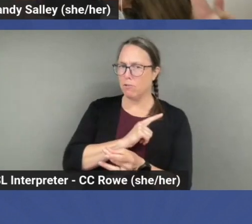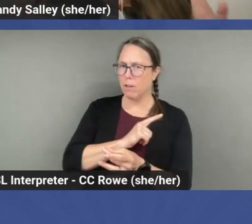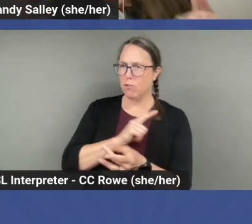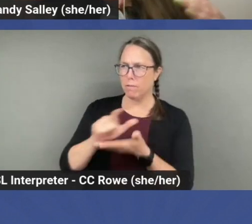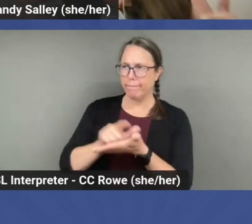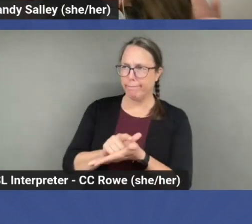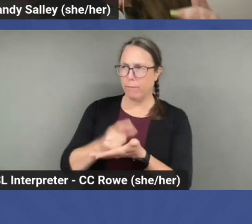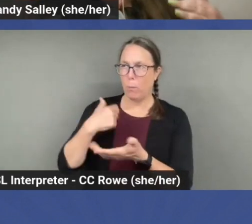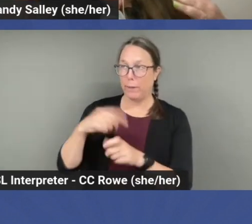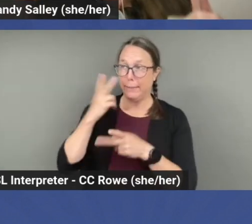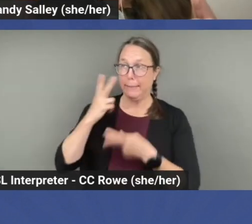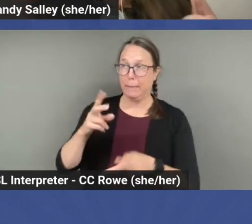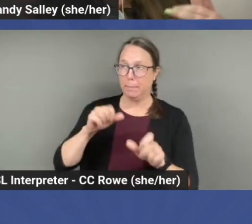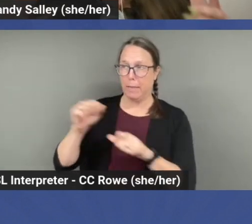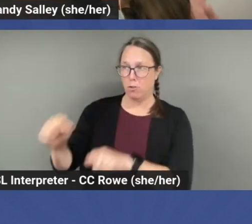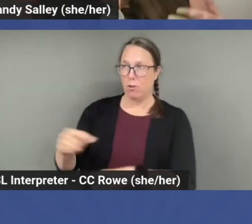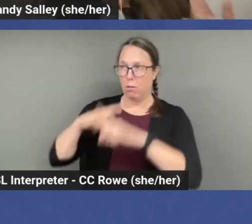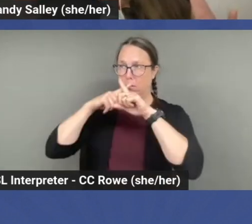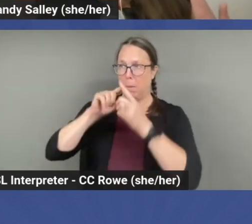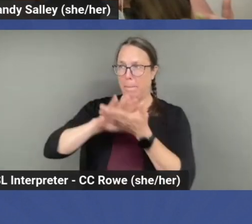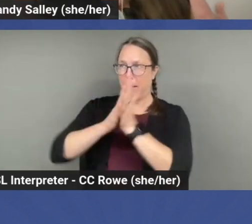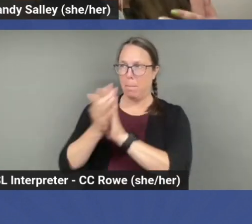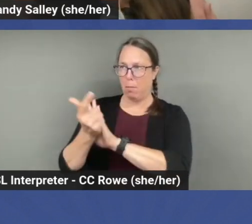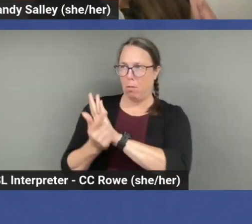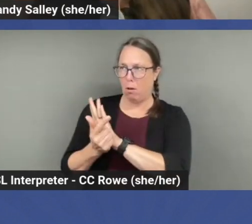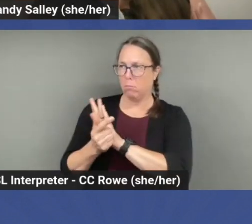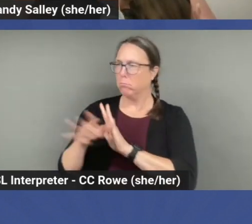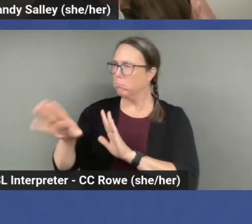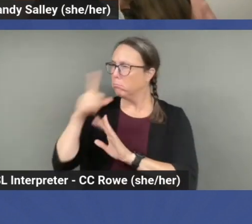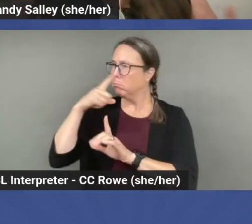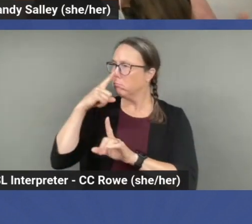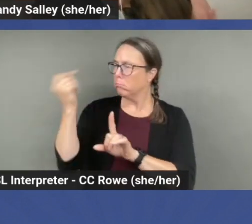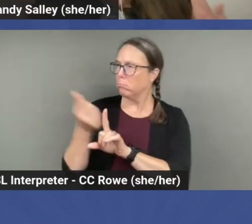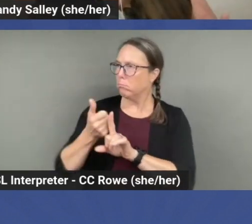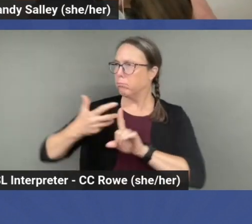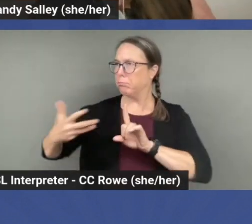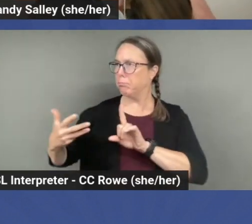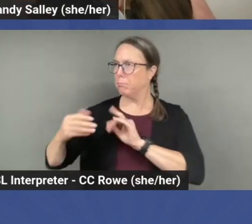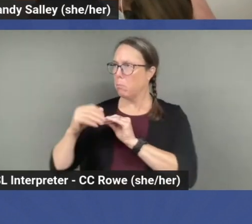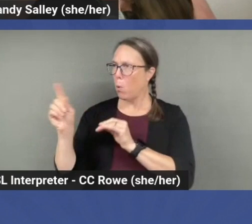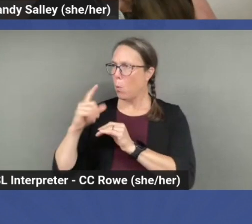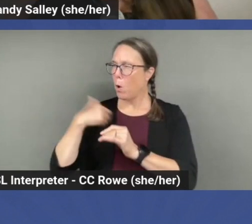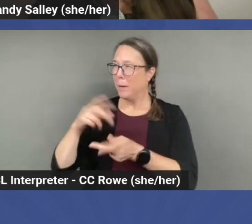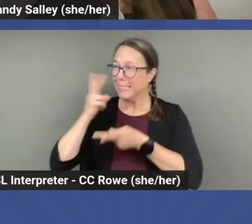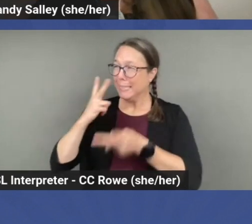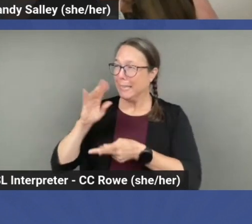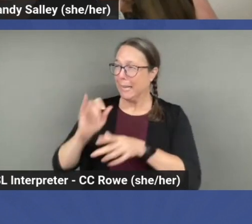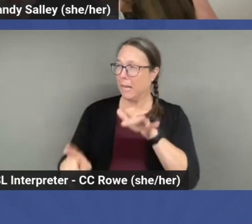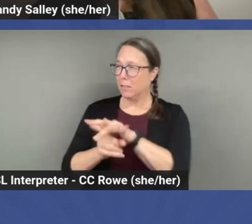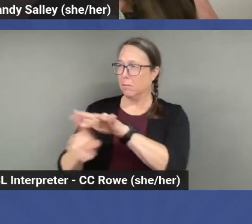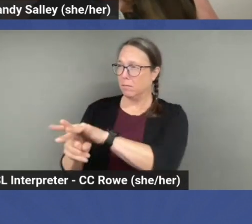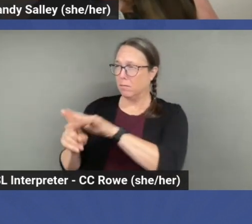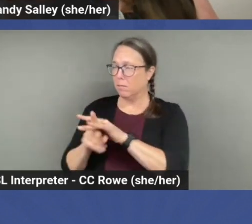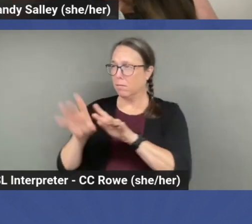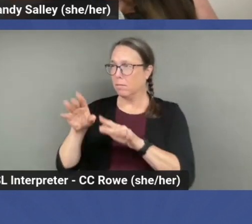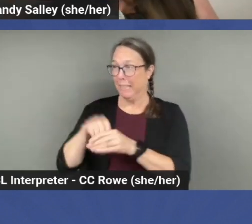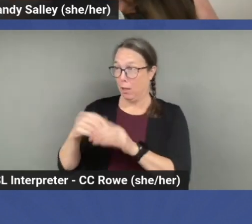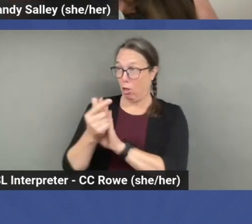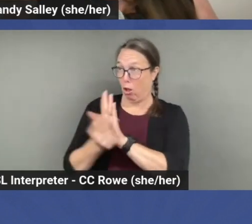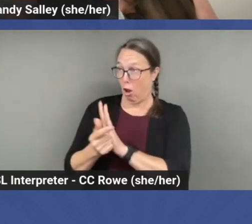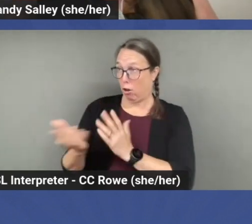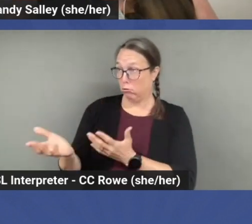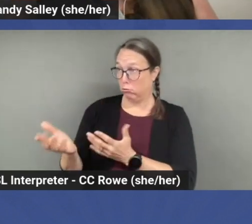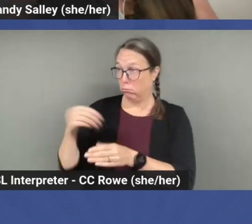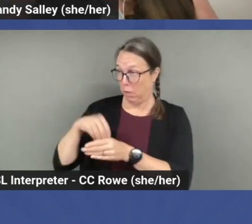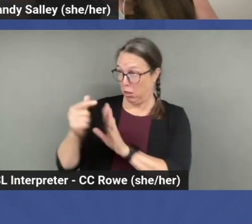censorship potentially codified. Could you expand or talk a little bit more about where we're seeing the censorship show up in the laws, in